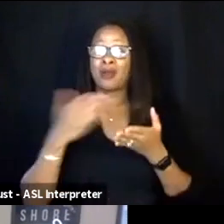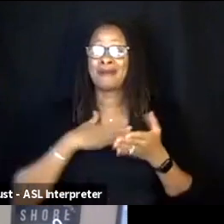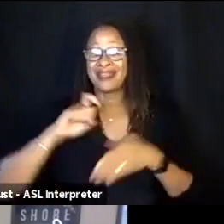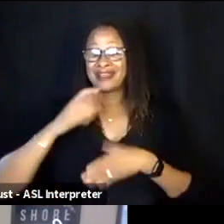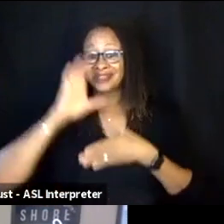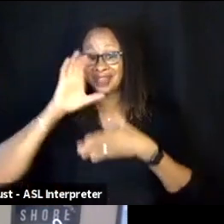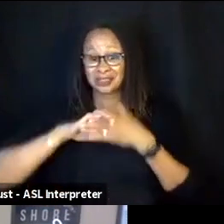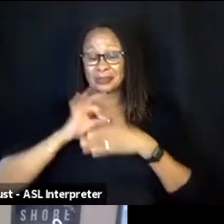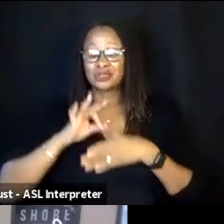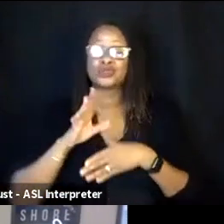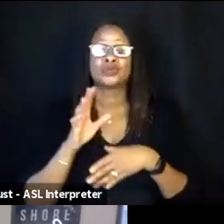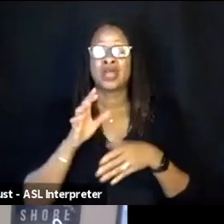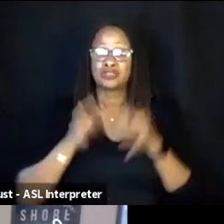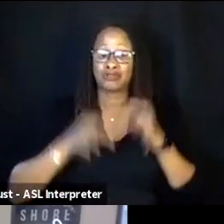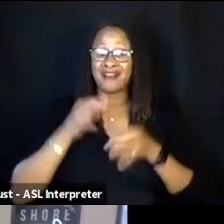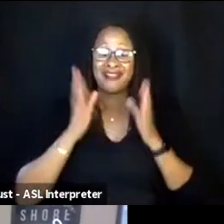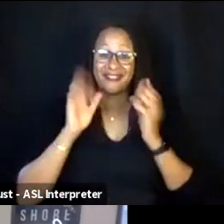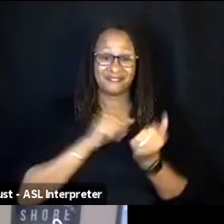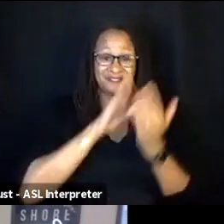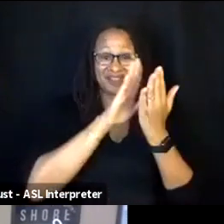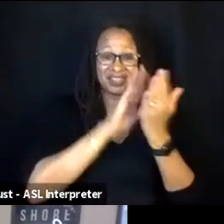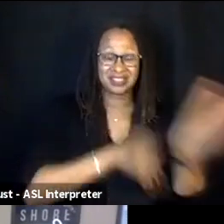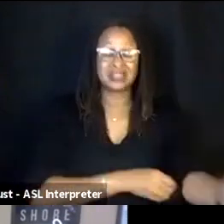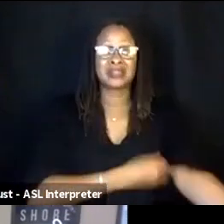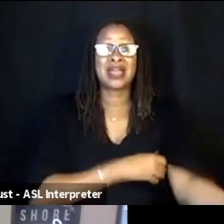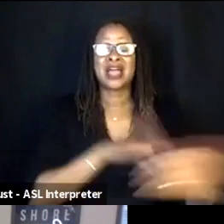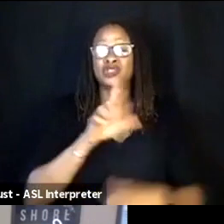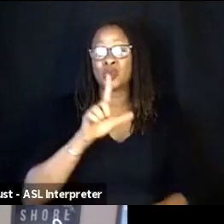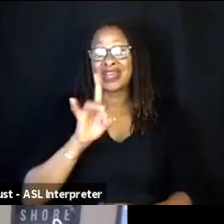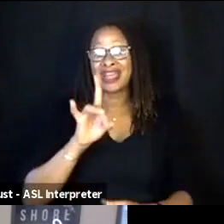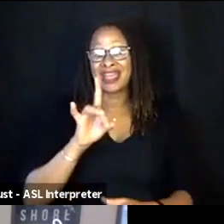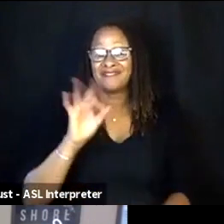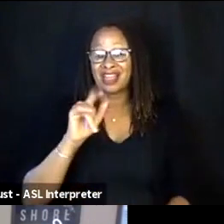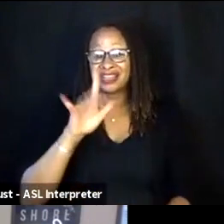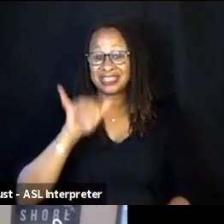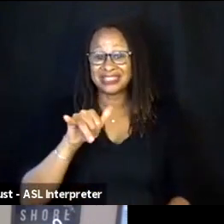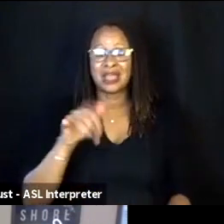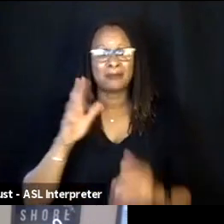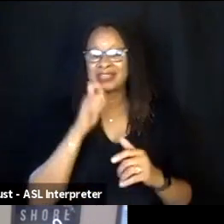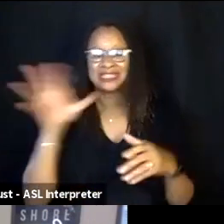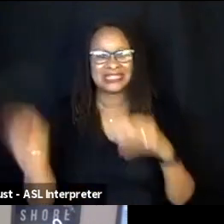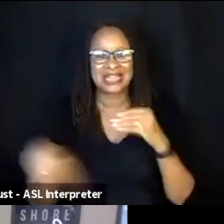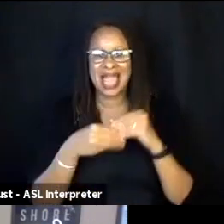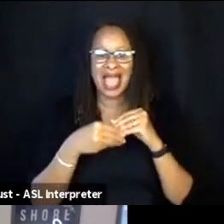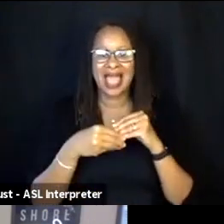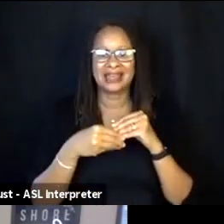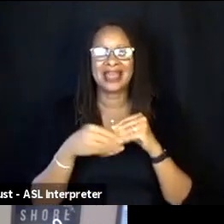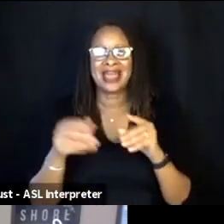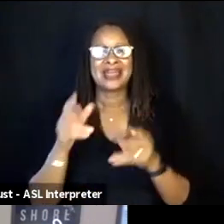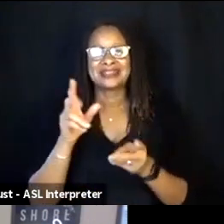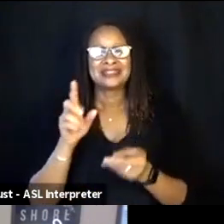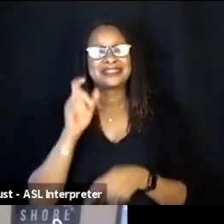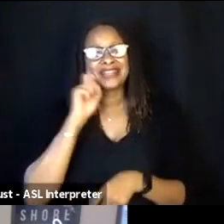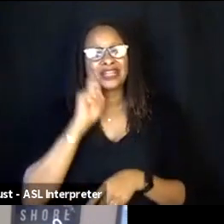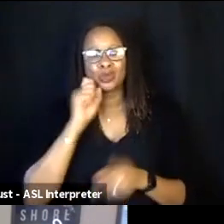facing 28 felonies, and they left out the sexual abuse because the district attorney didn't feel they could win those and would muddy other